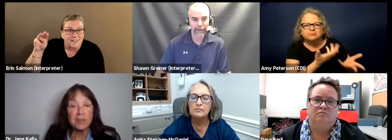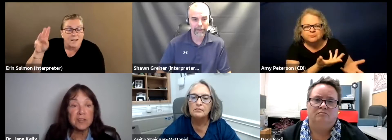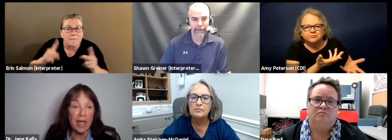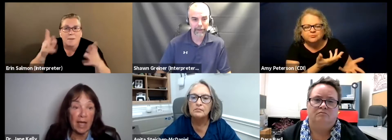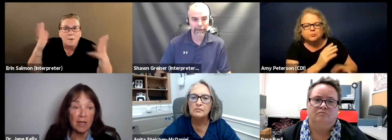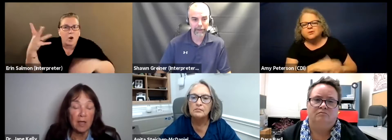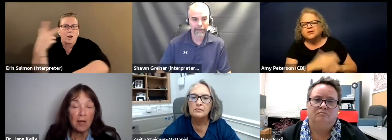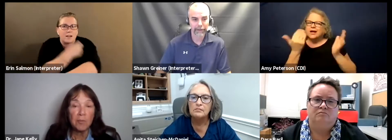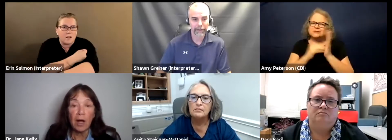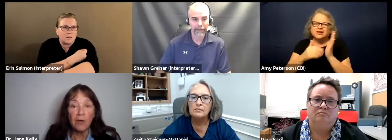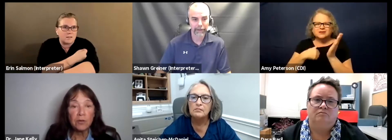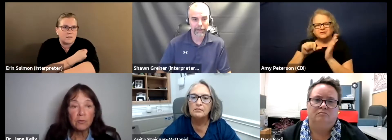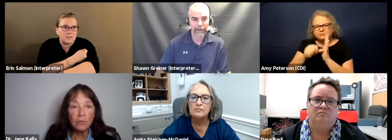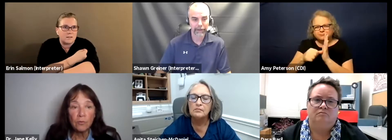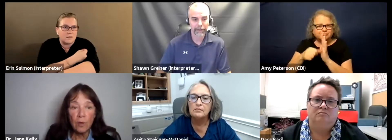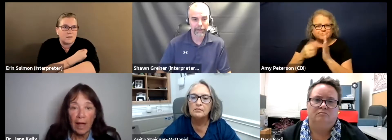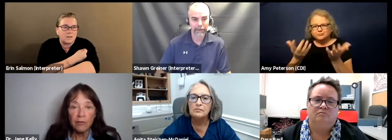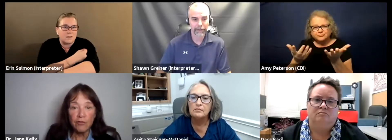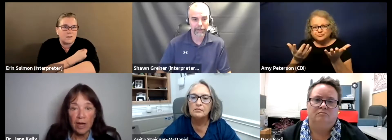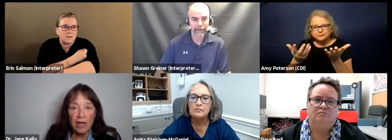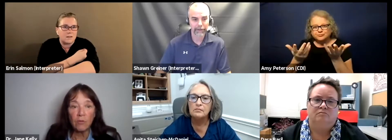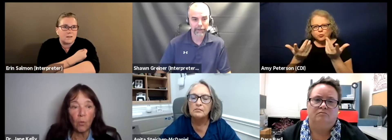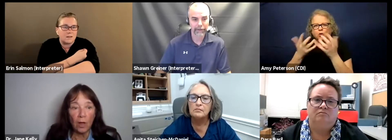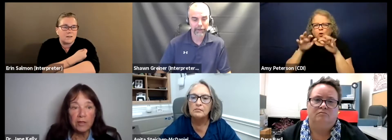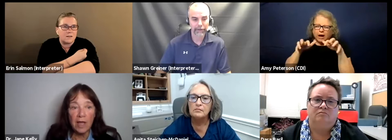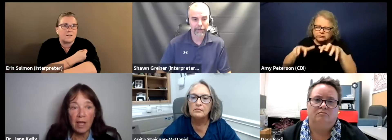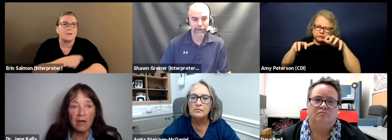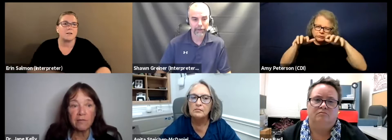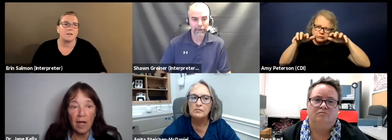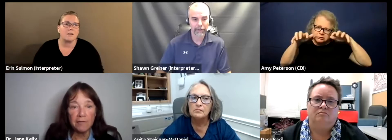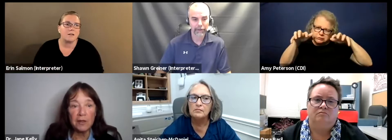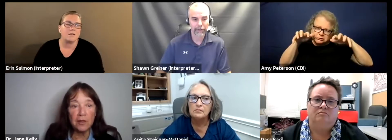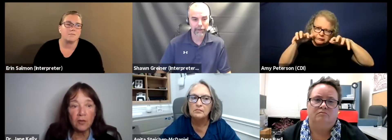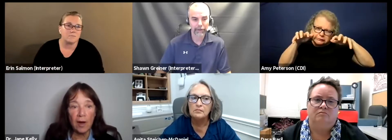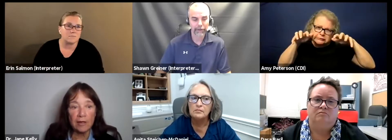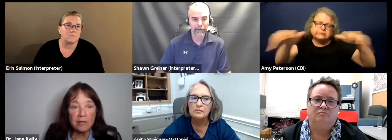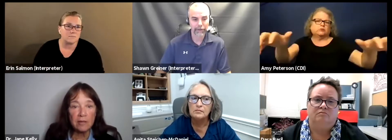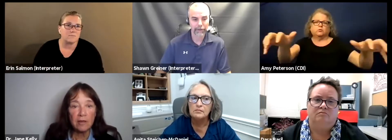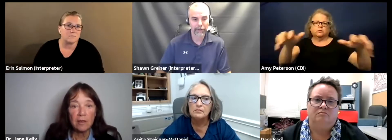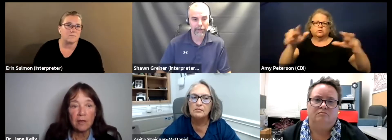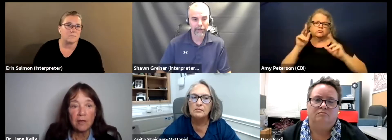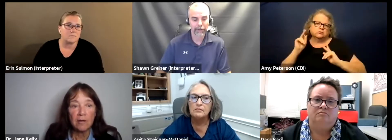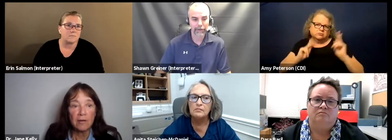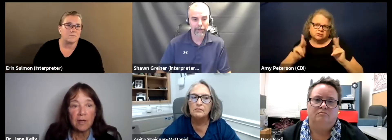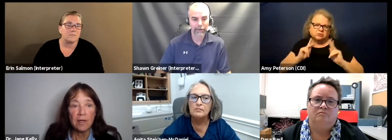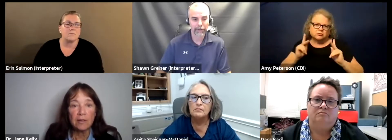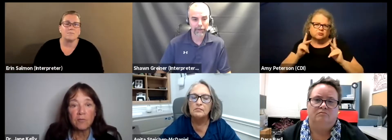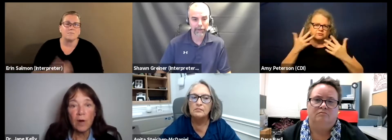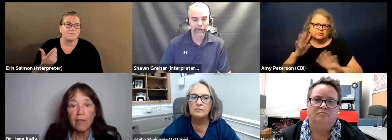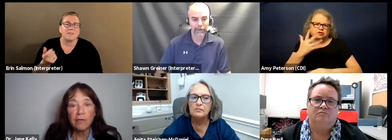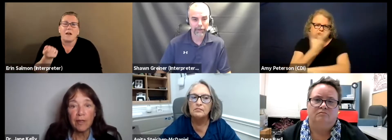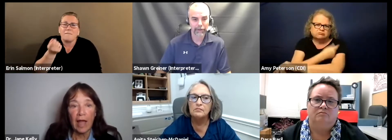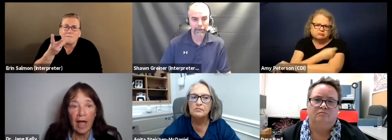the next day, but I would rather trade one day of not feeling great